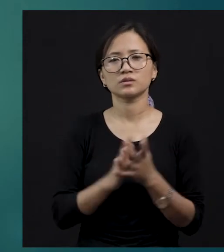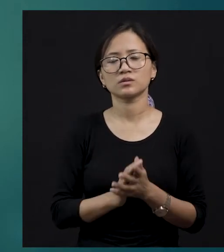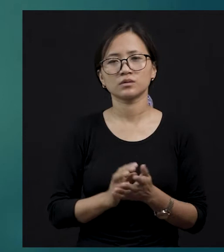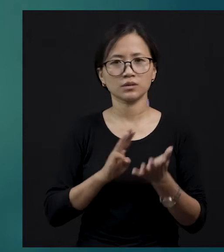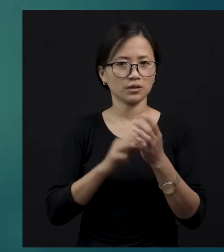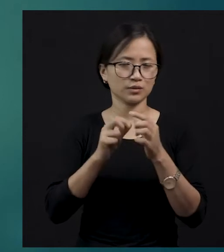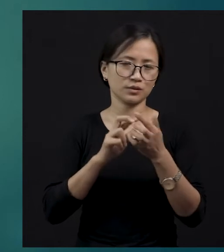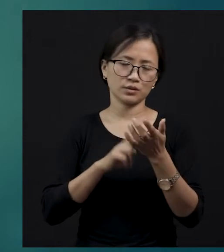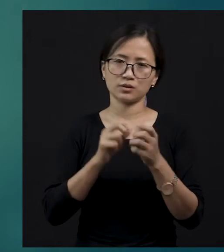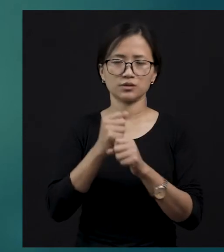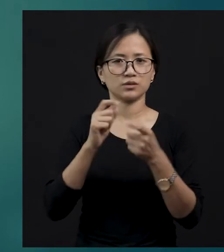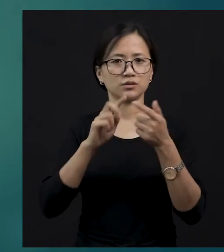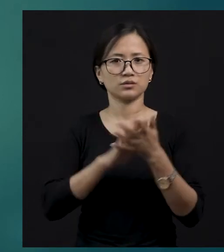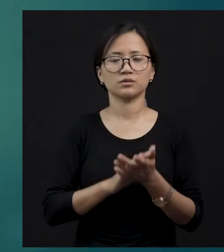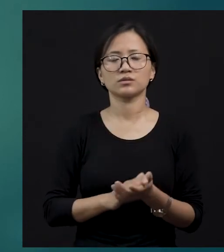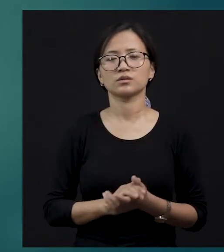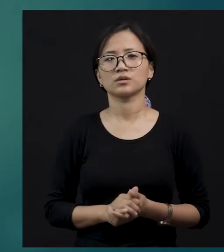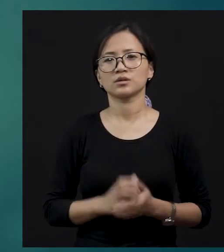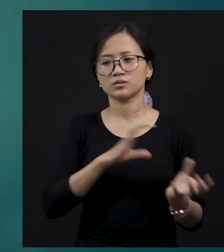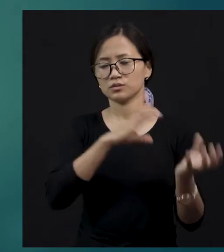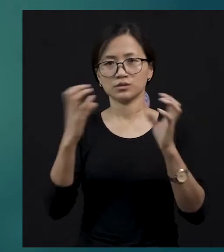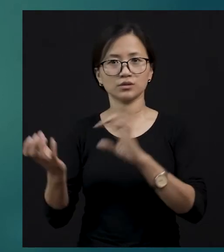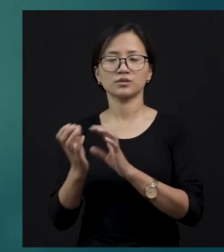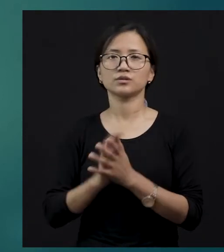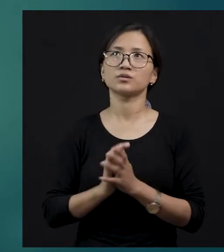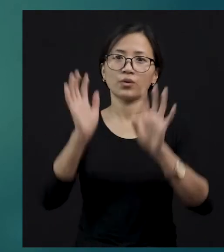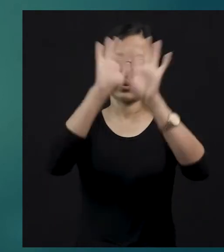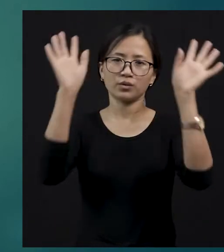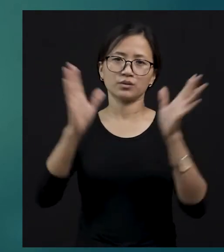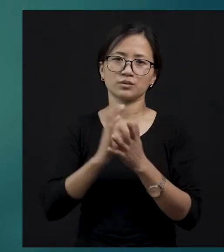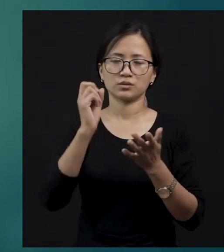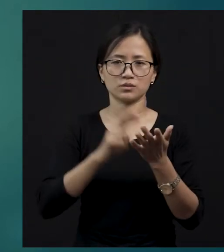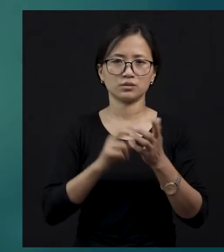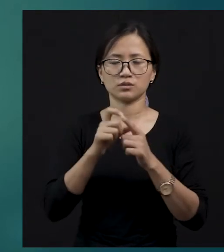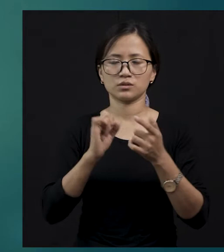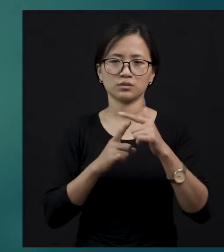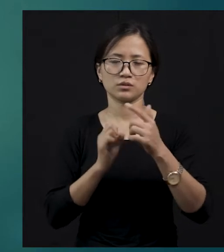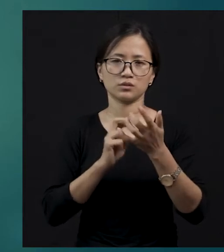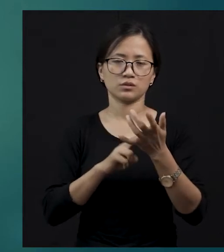manage to adapt themselves to the changing weather conditions in the desert.